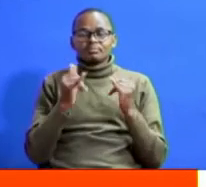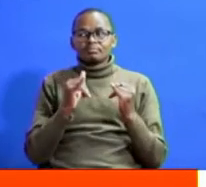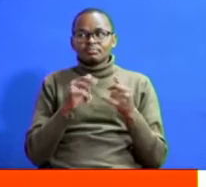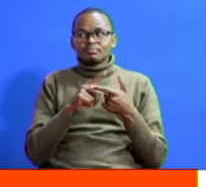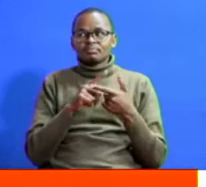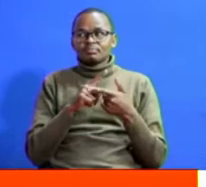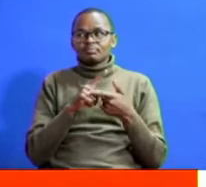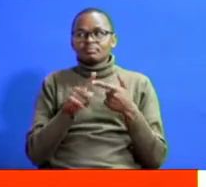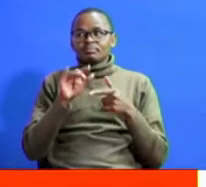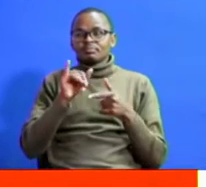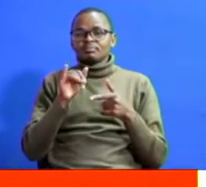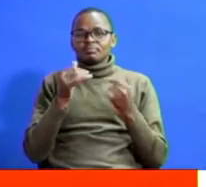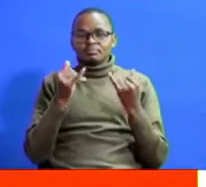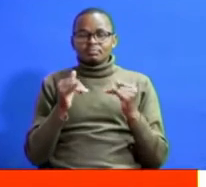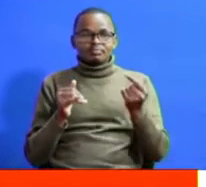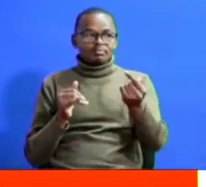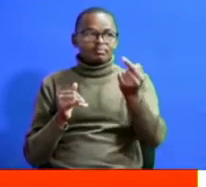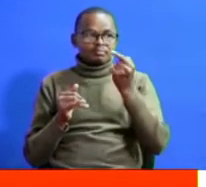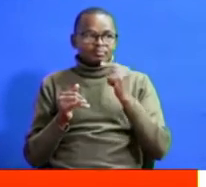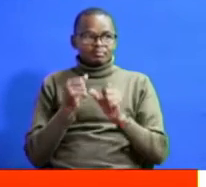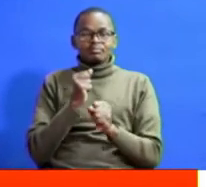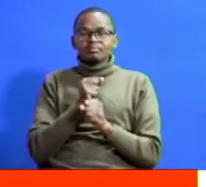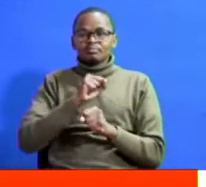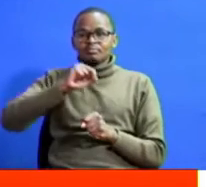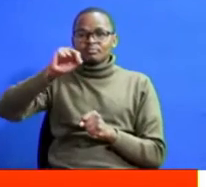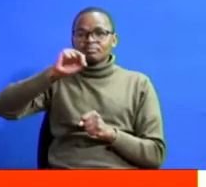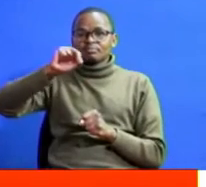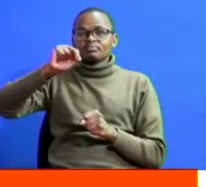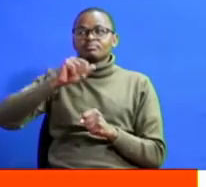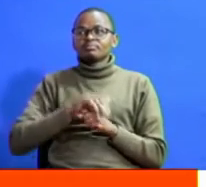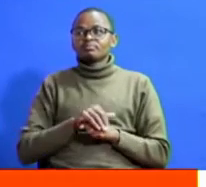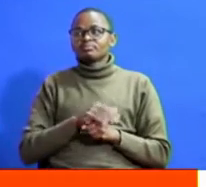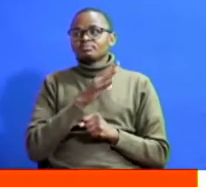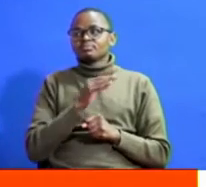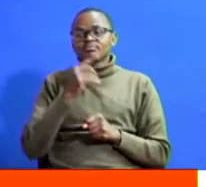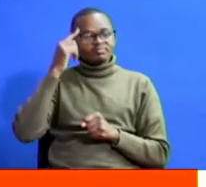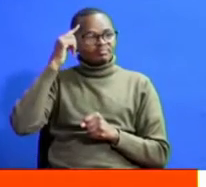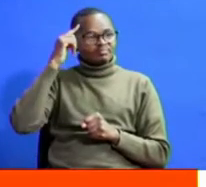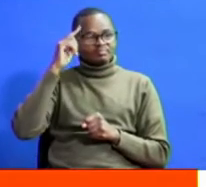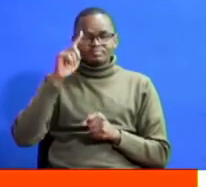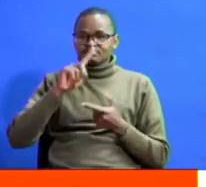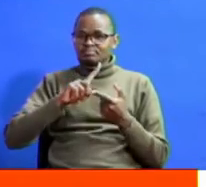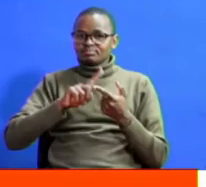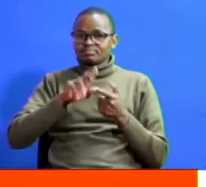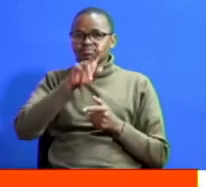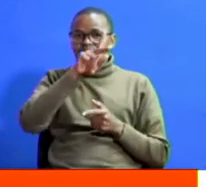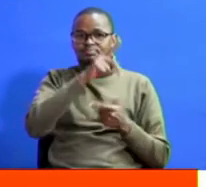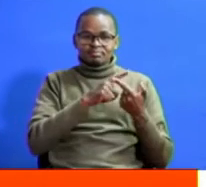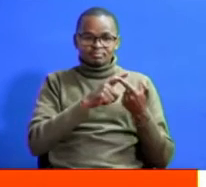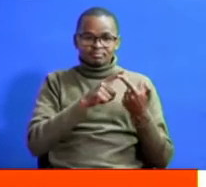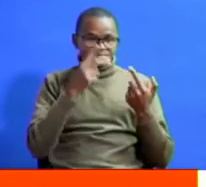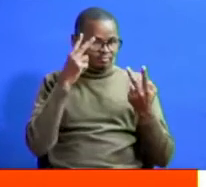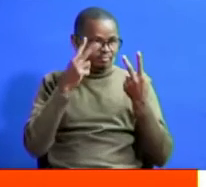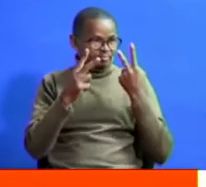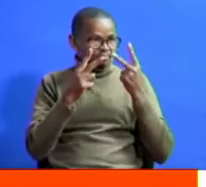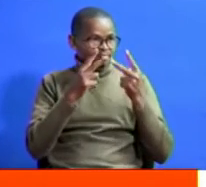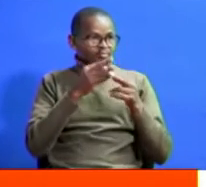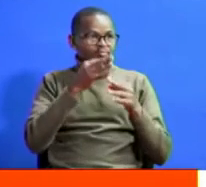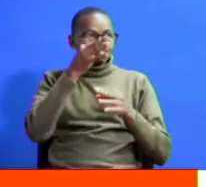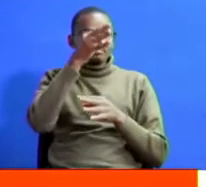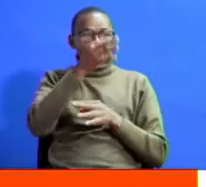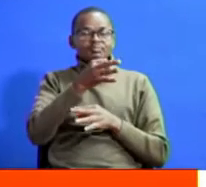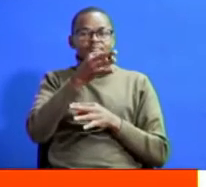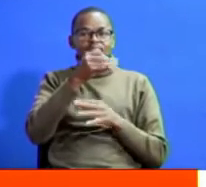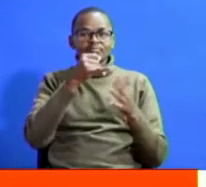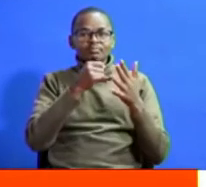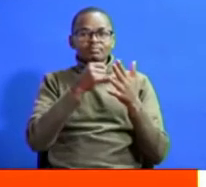But by virtue of now bringing issues to do with politics, I don't think it adds up. But looking at it going forward,